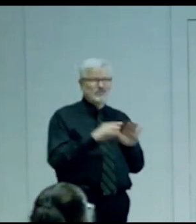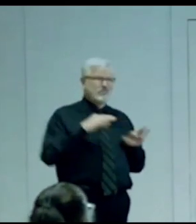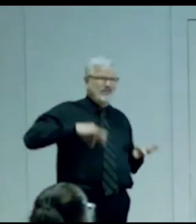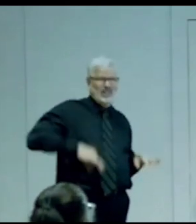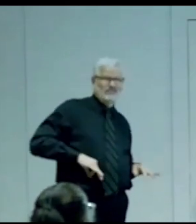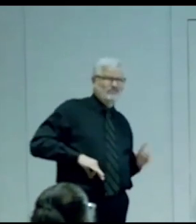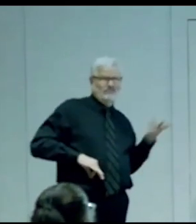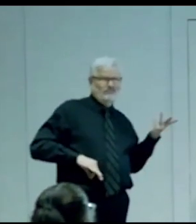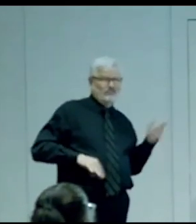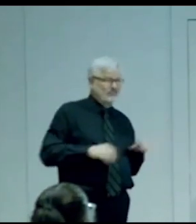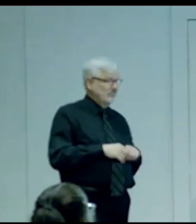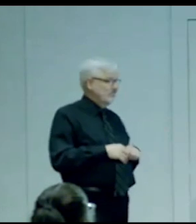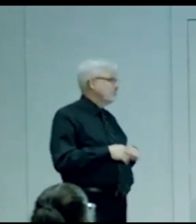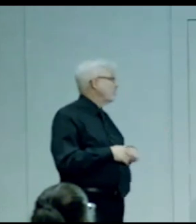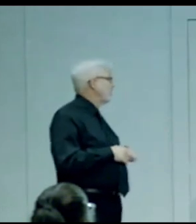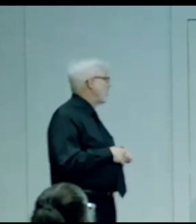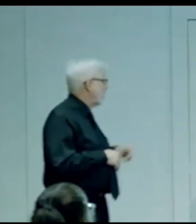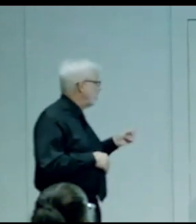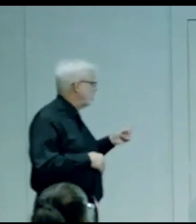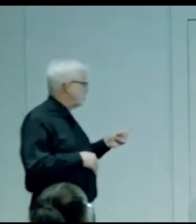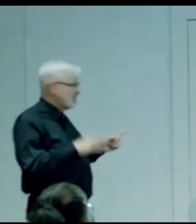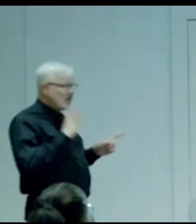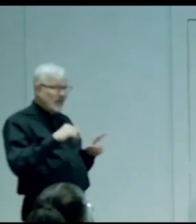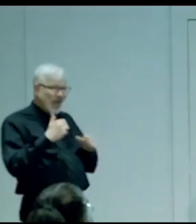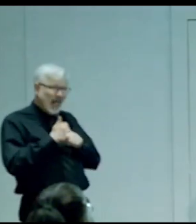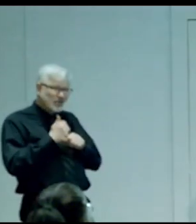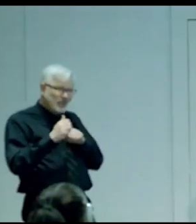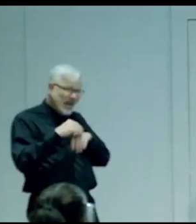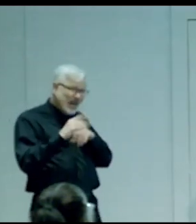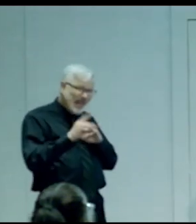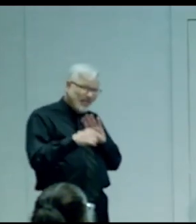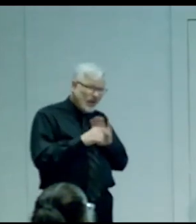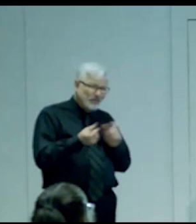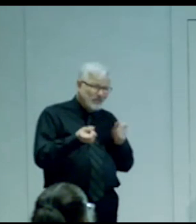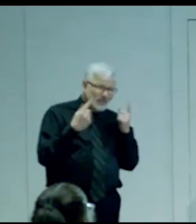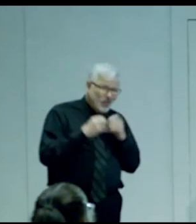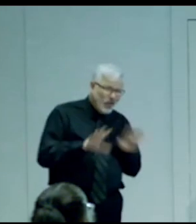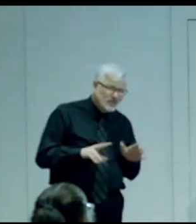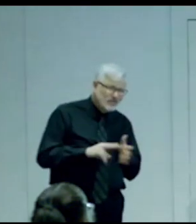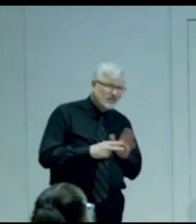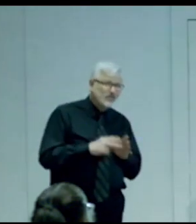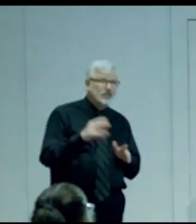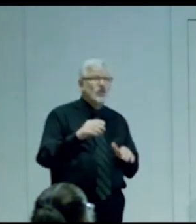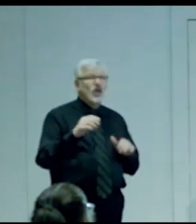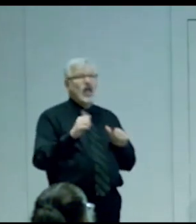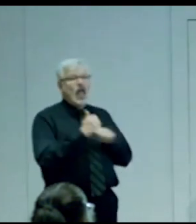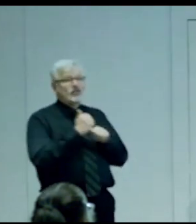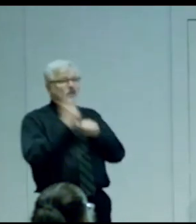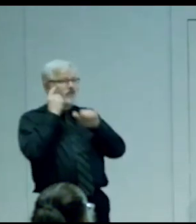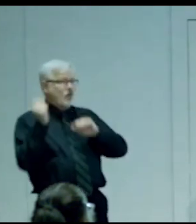I know we're talking about the algebra at 8th grade, but I wasn't quite sure your question. But now for